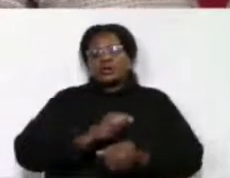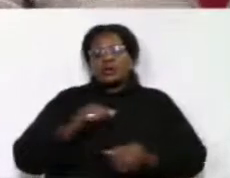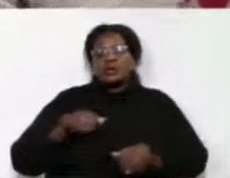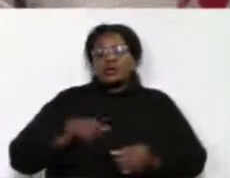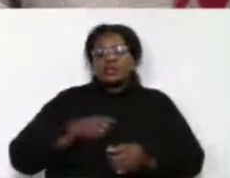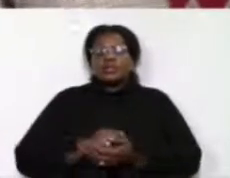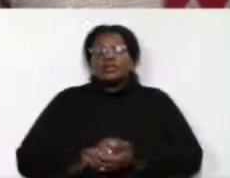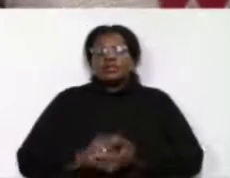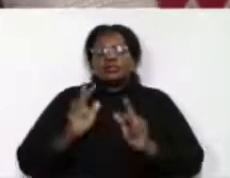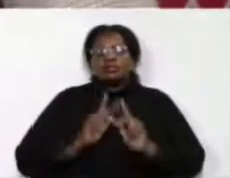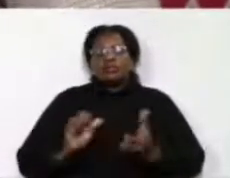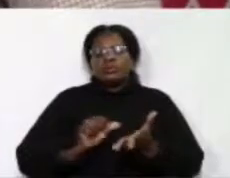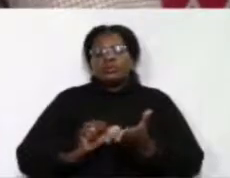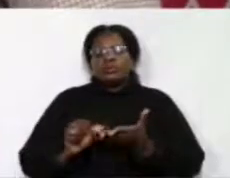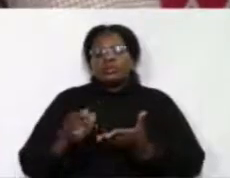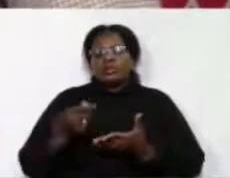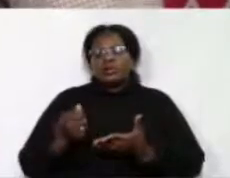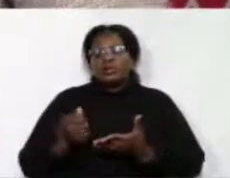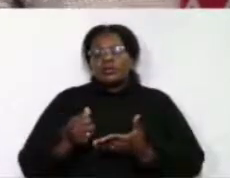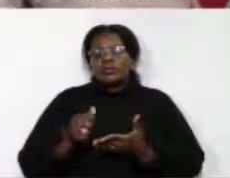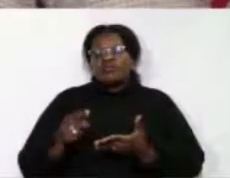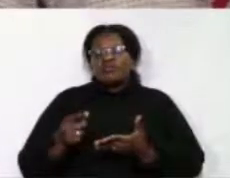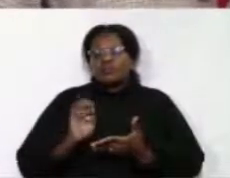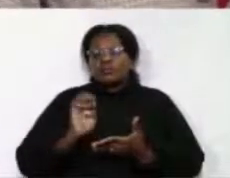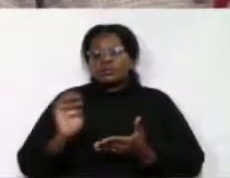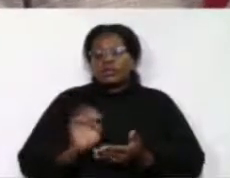their bills the other week. So our net cash